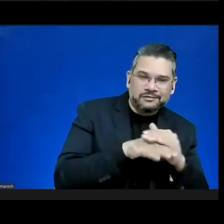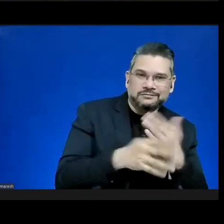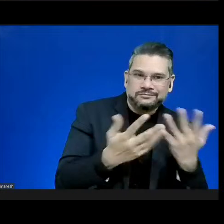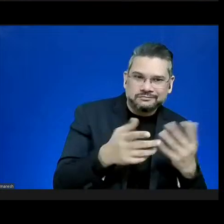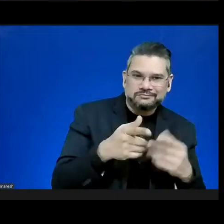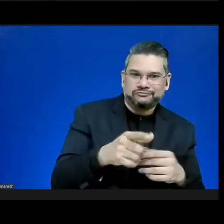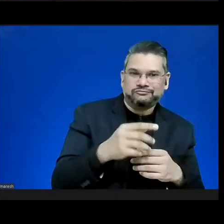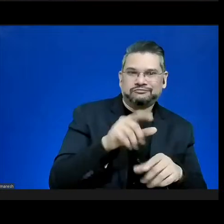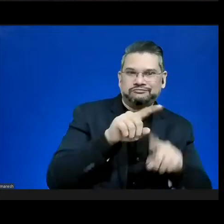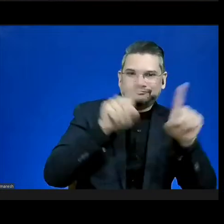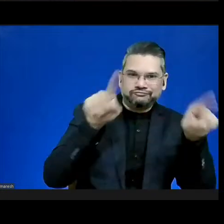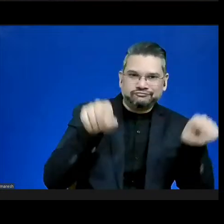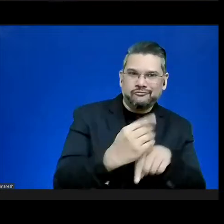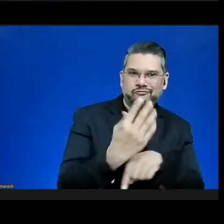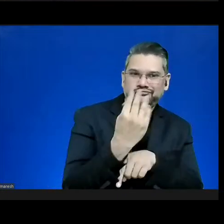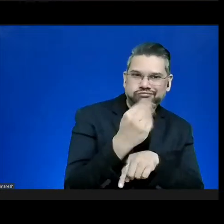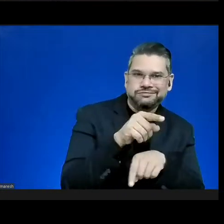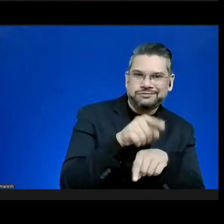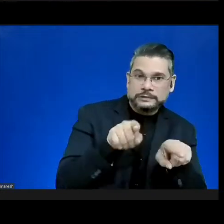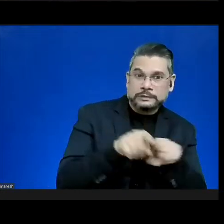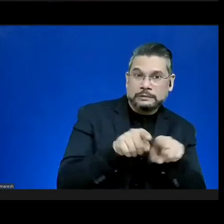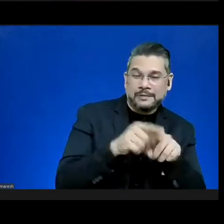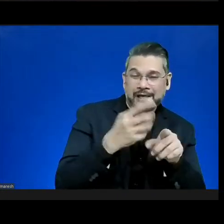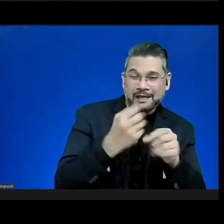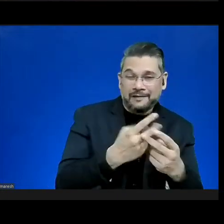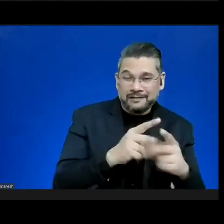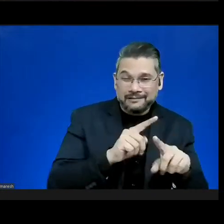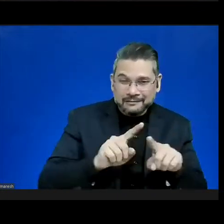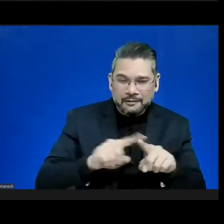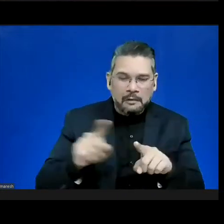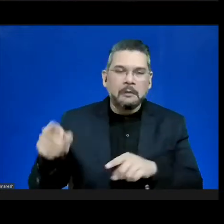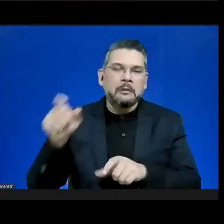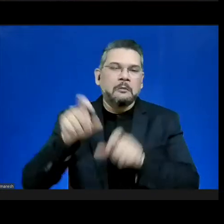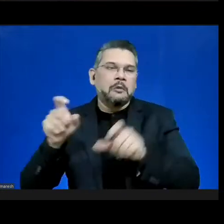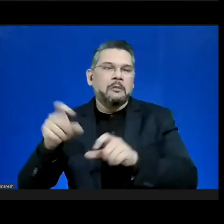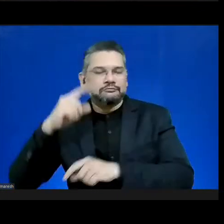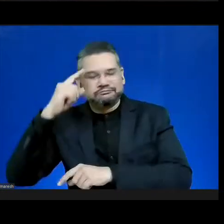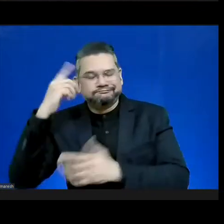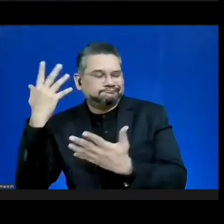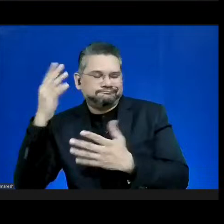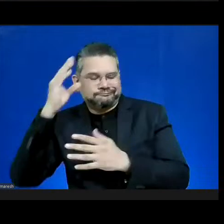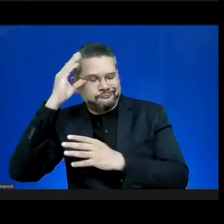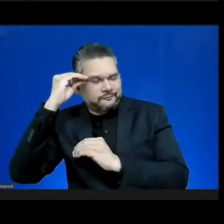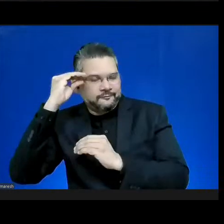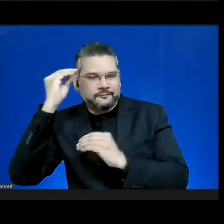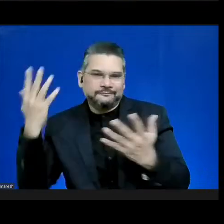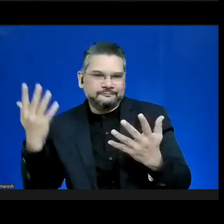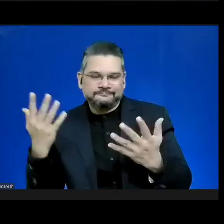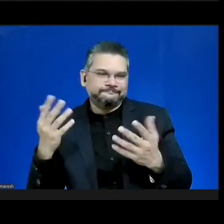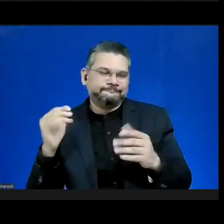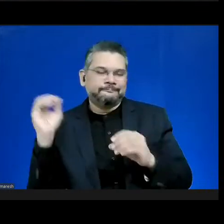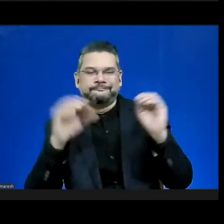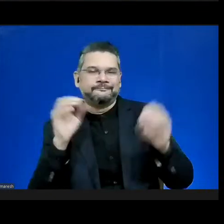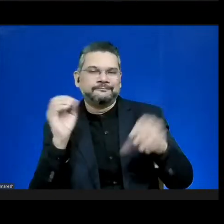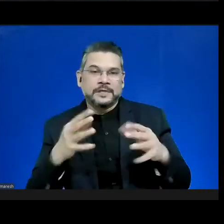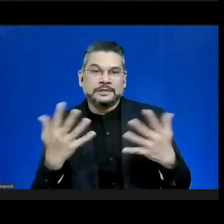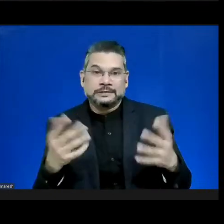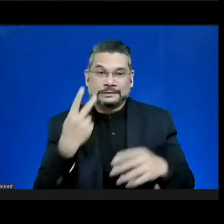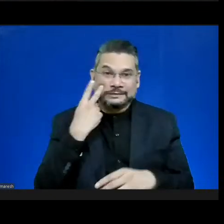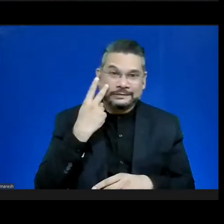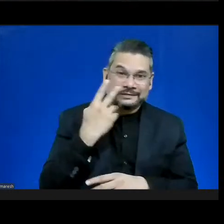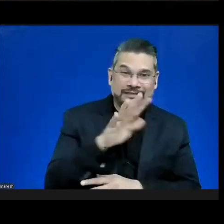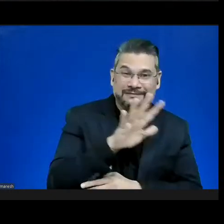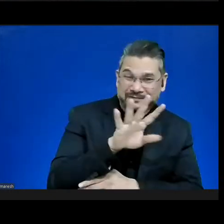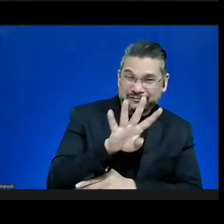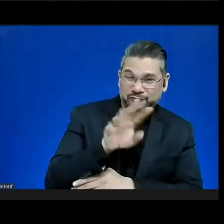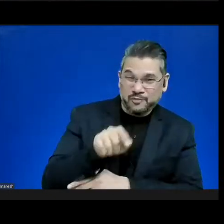for describing an image. So here also, if you see that 54.5, it may be a much higher figure if we consider